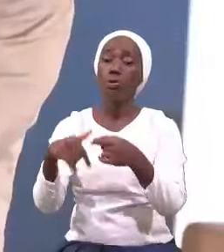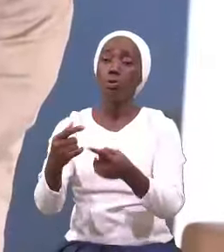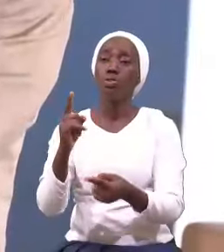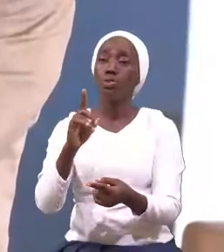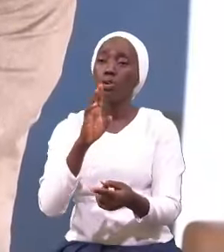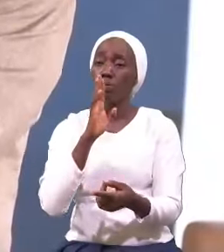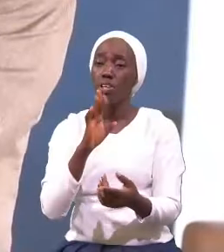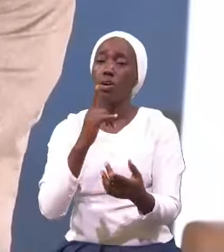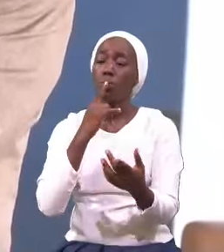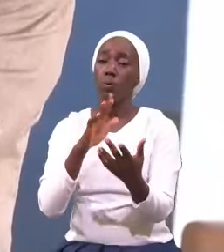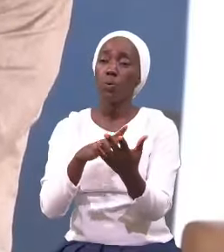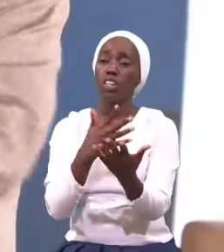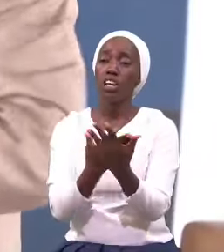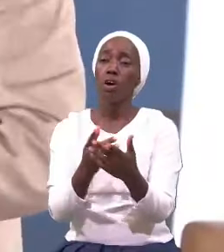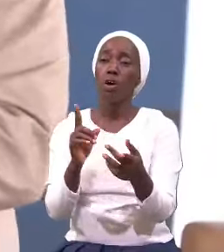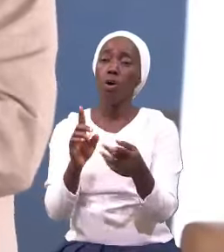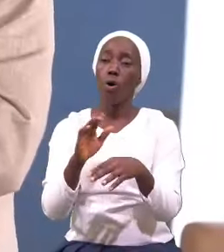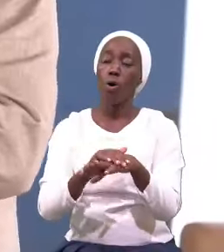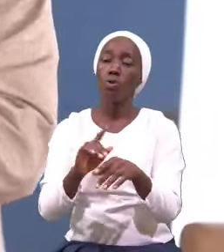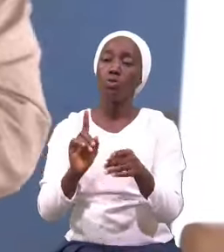witnesses unto him.